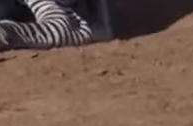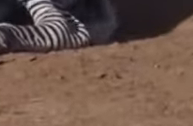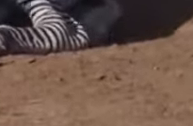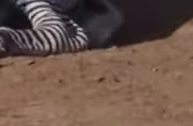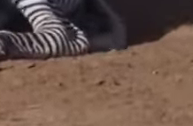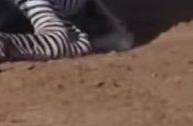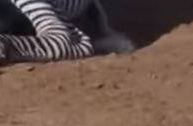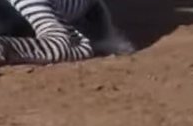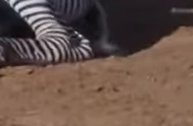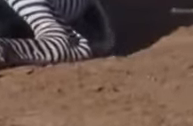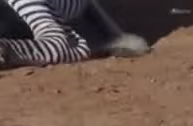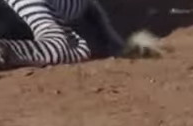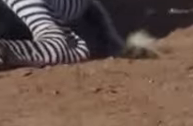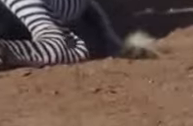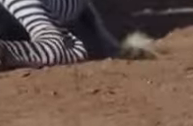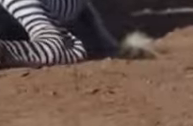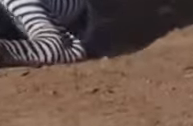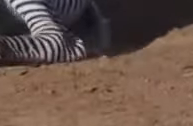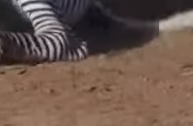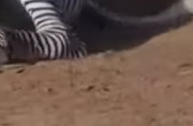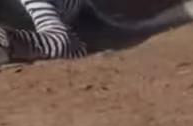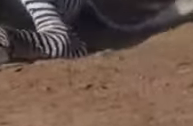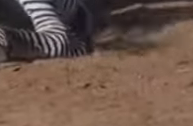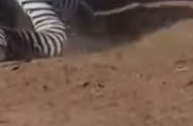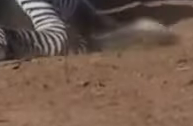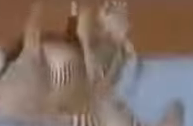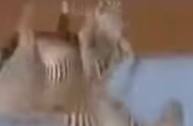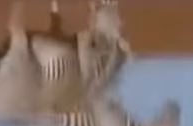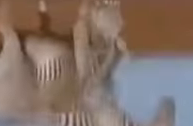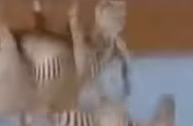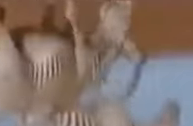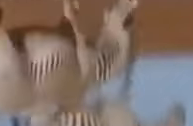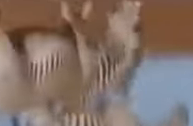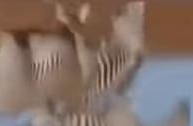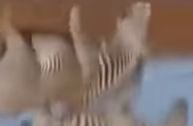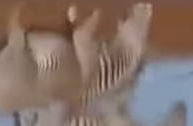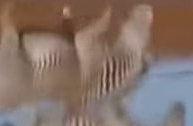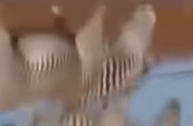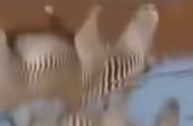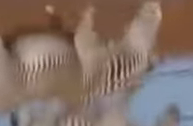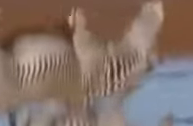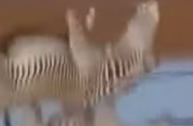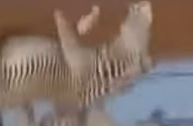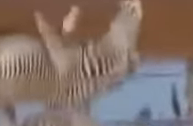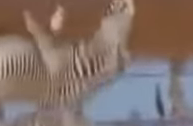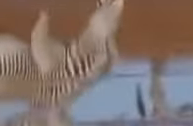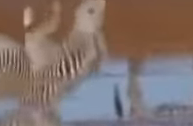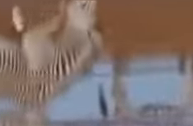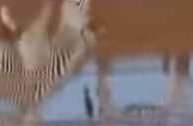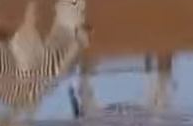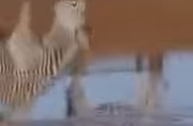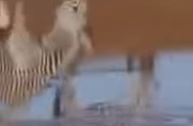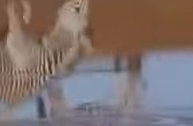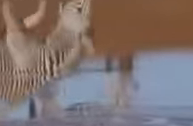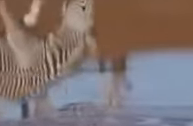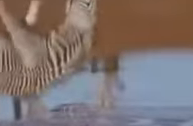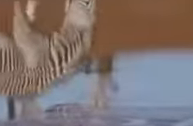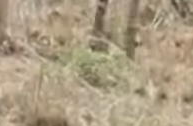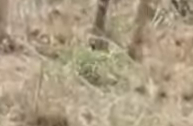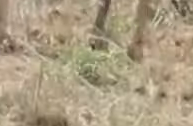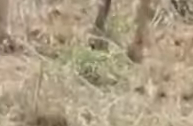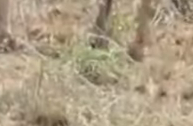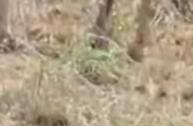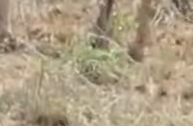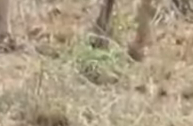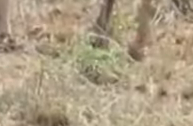This zebra can go up to 5 days without water. Nevertheless, Samburu stands out